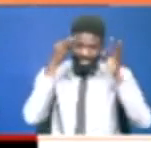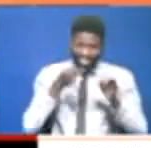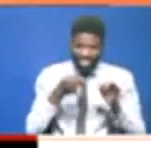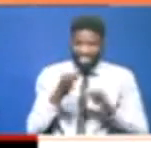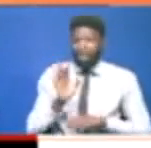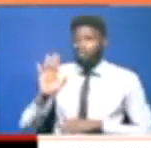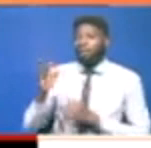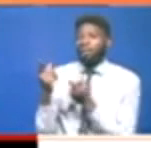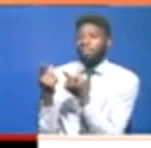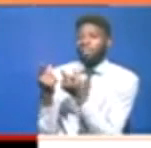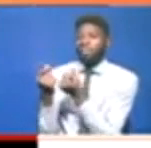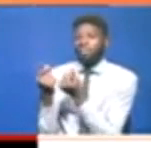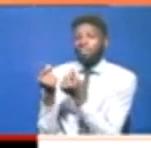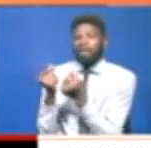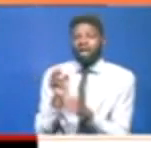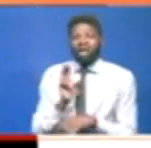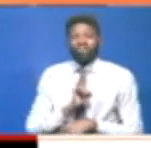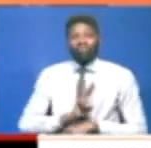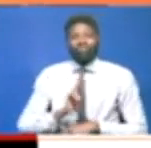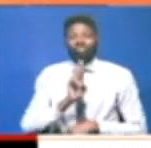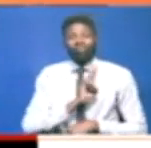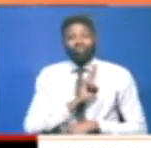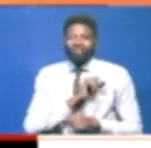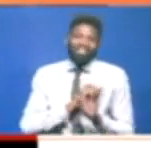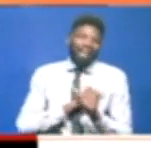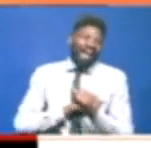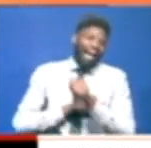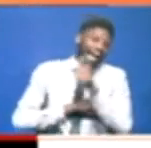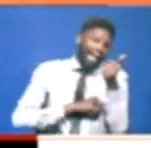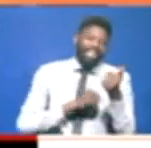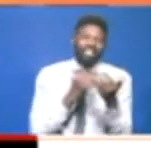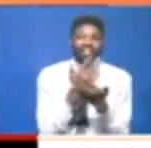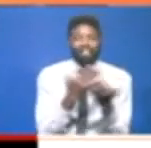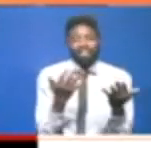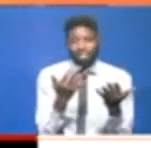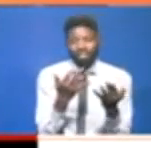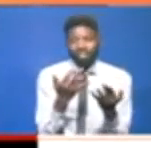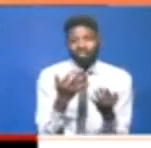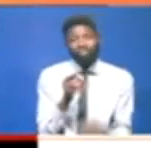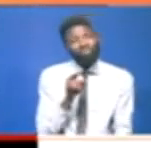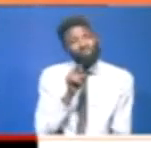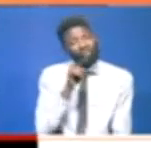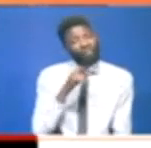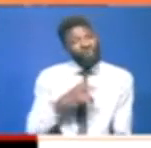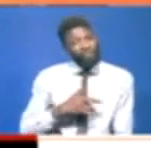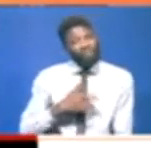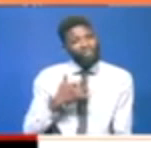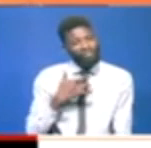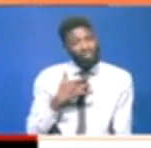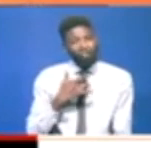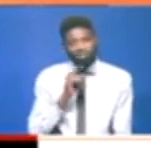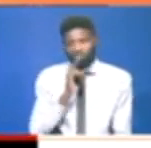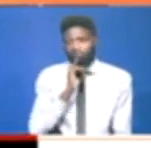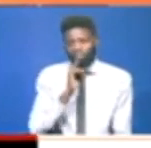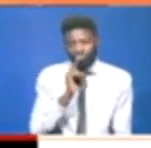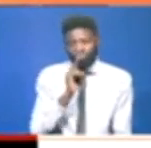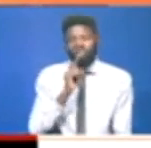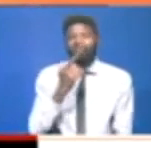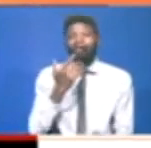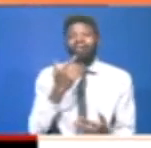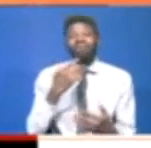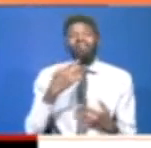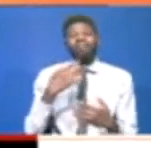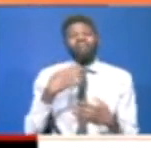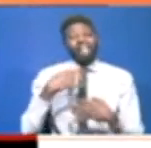things. Are you confident that the Retirement Benefit Authority is doing